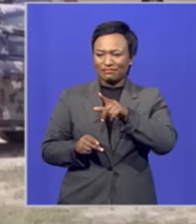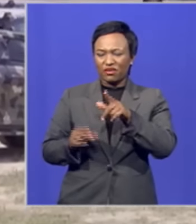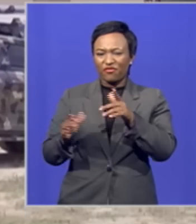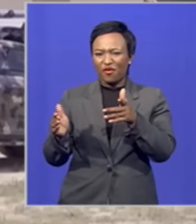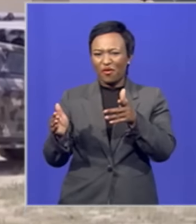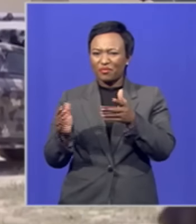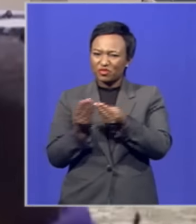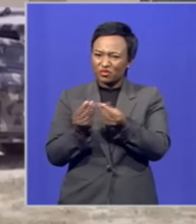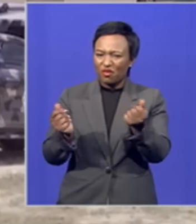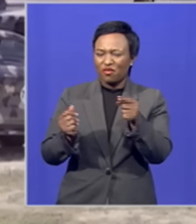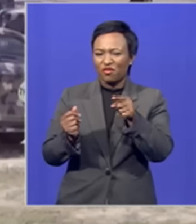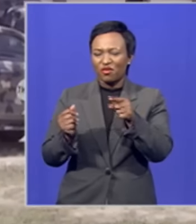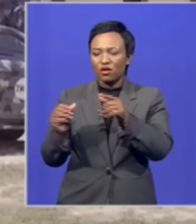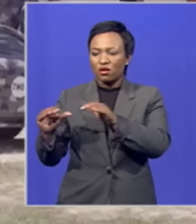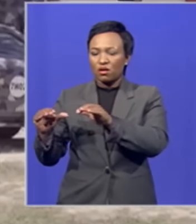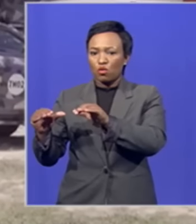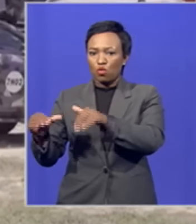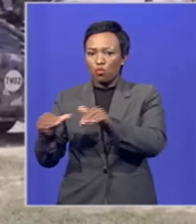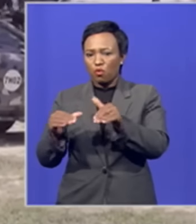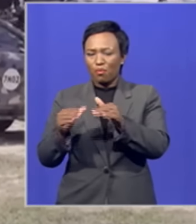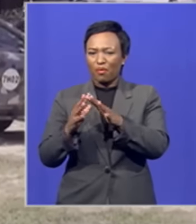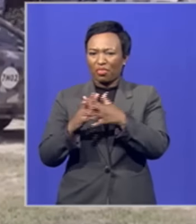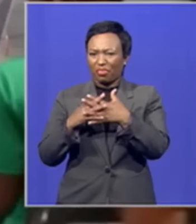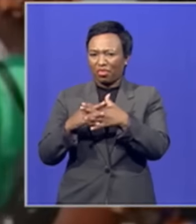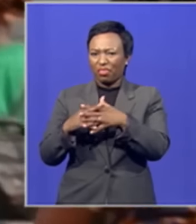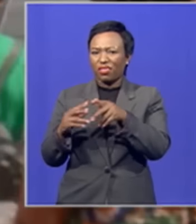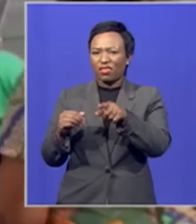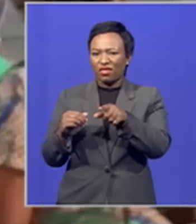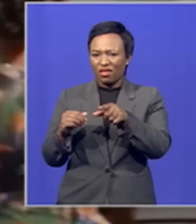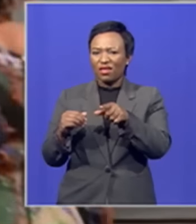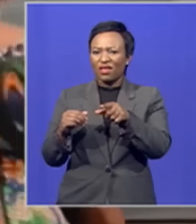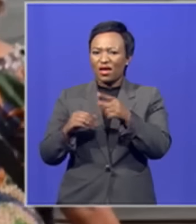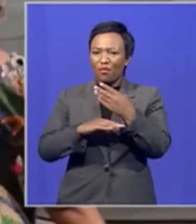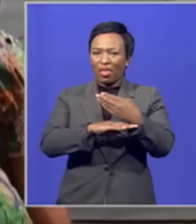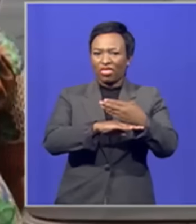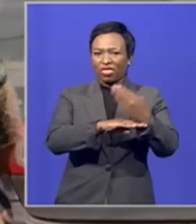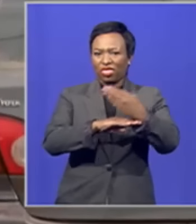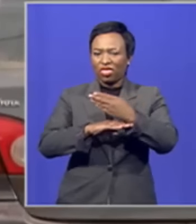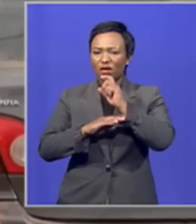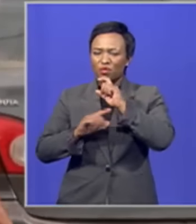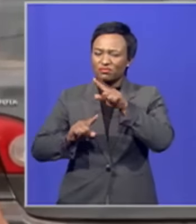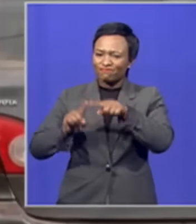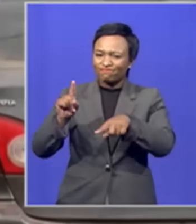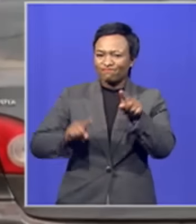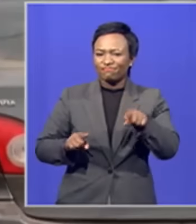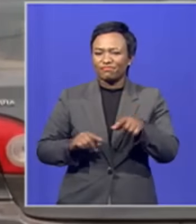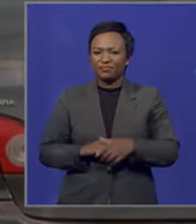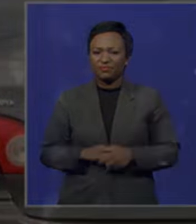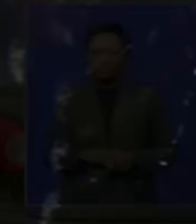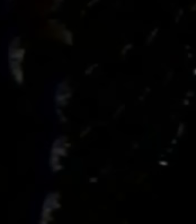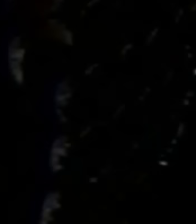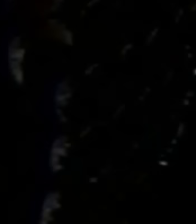ka ntlha ya fa ditlhopha tsa borukhutli di dira go ralala melelwane e farologaneng.